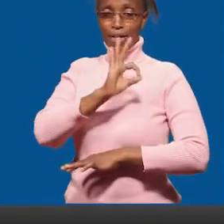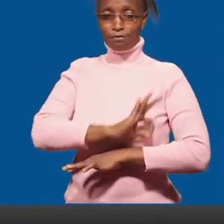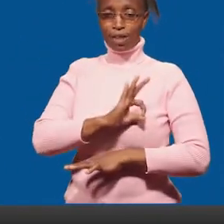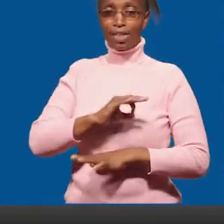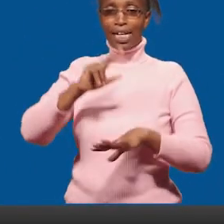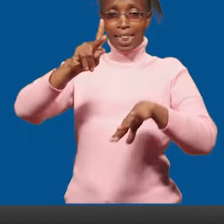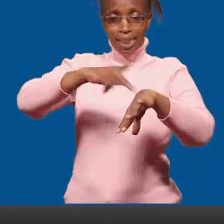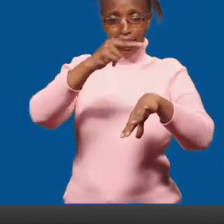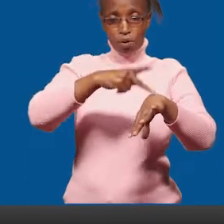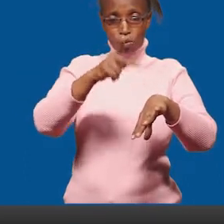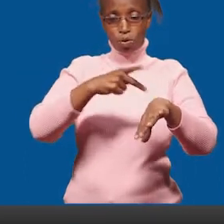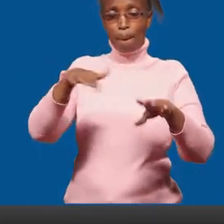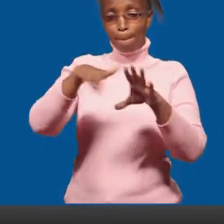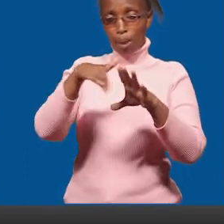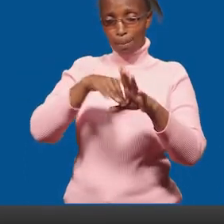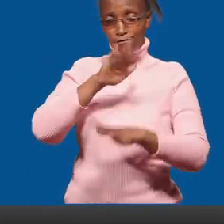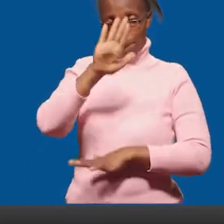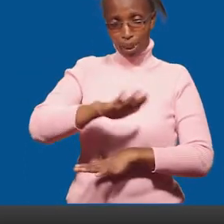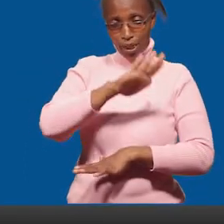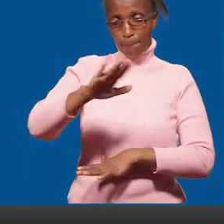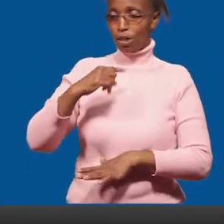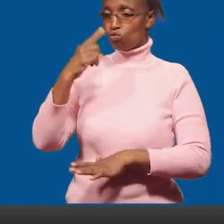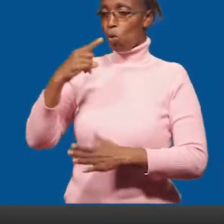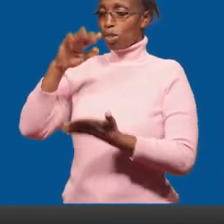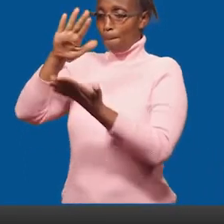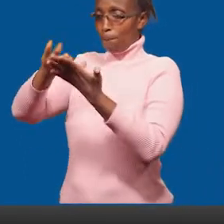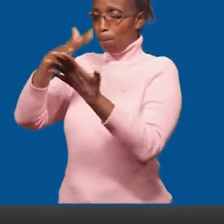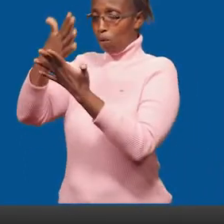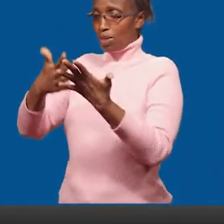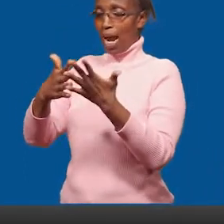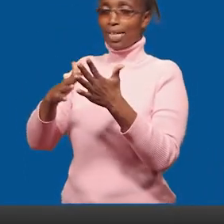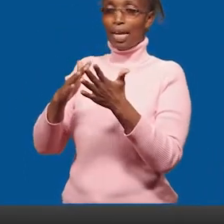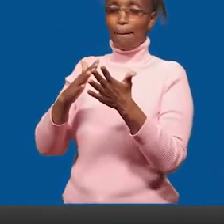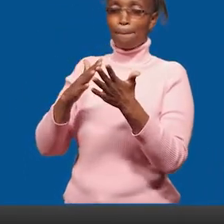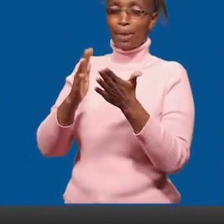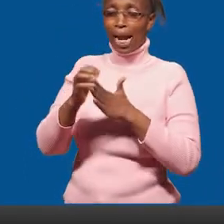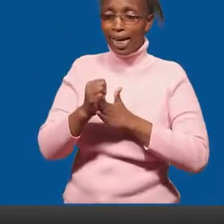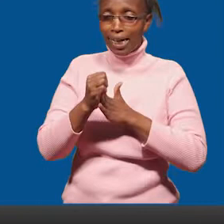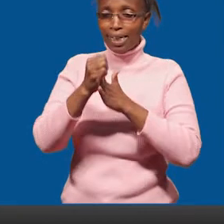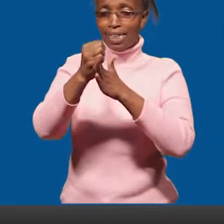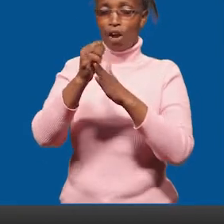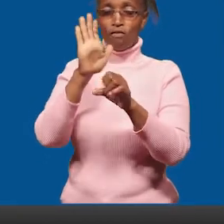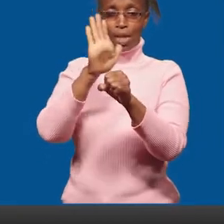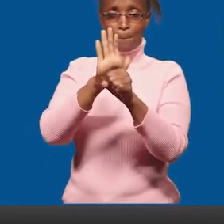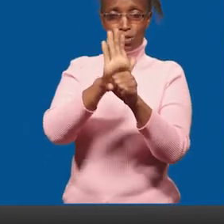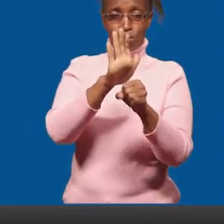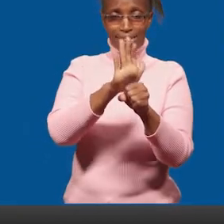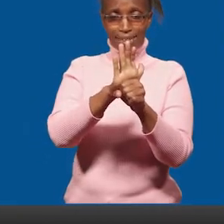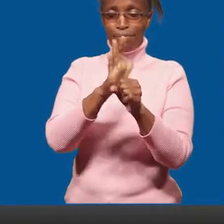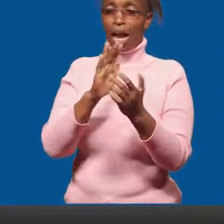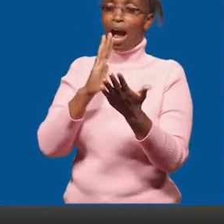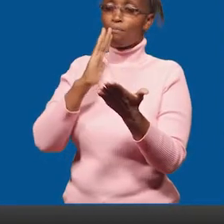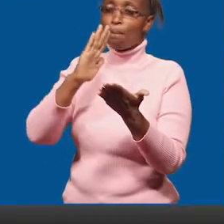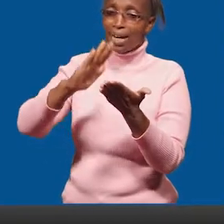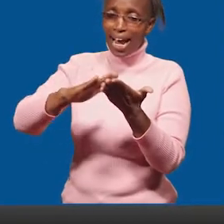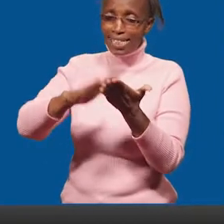benefit. Mbunge wa Kikuyu Kimani Ichung'wah aliyependekezwa kuwa kiongozi walio wengi na mrengo wa Kenya Kwanza, akisifia mikakati